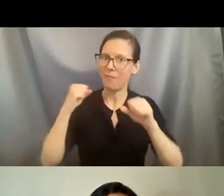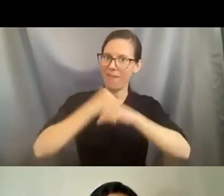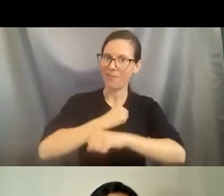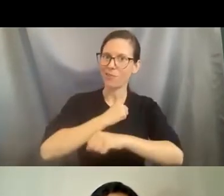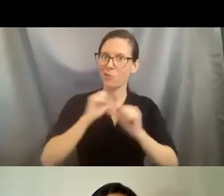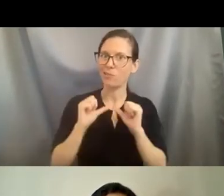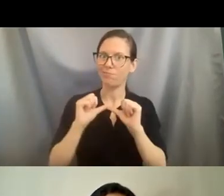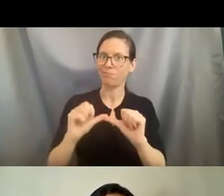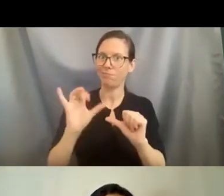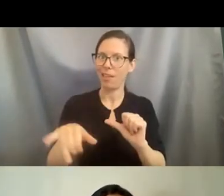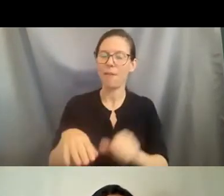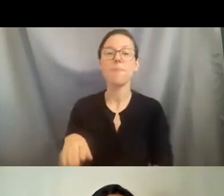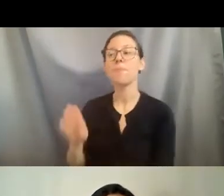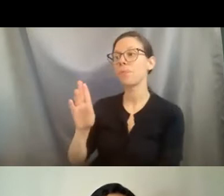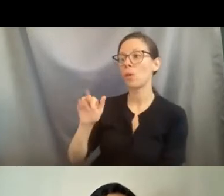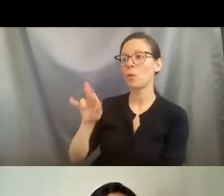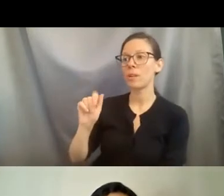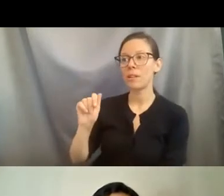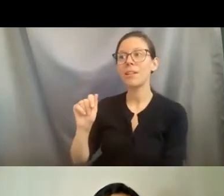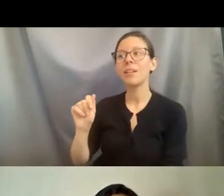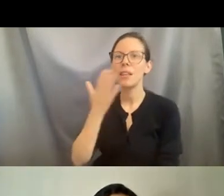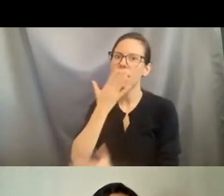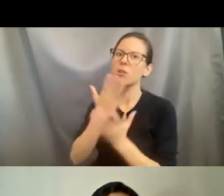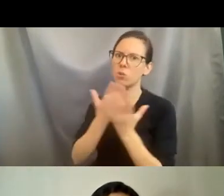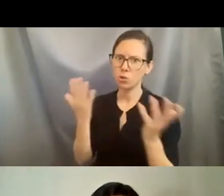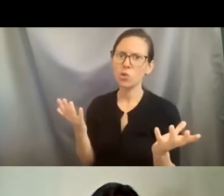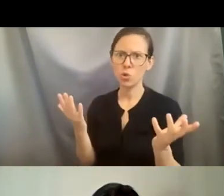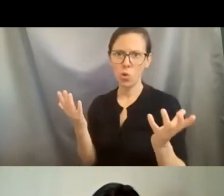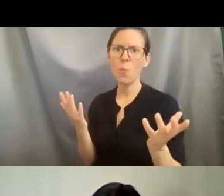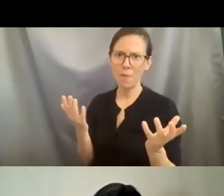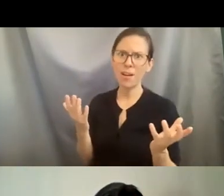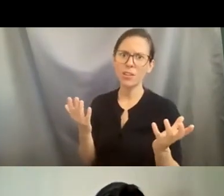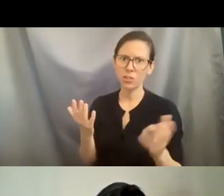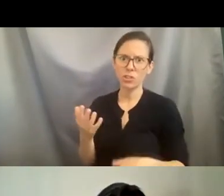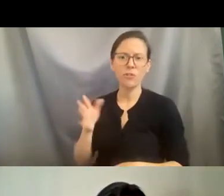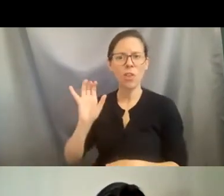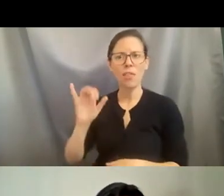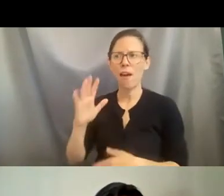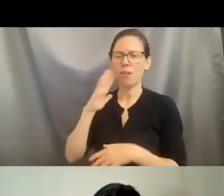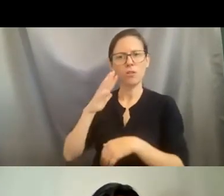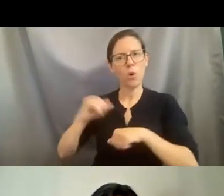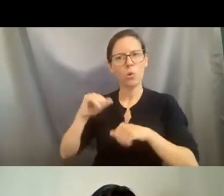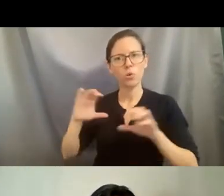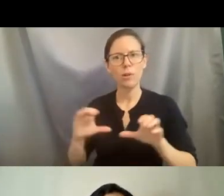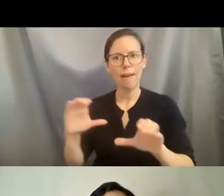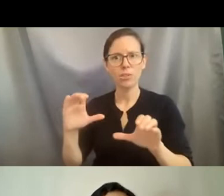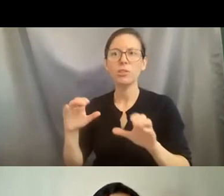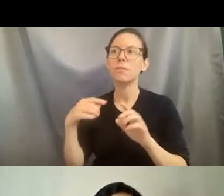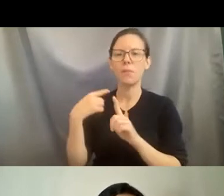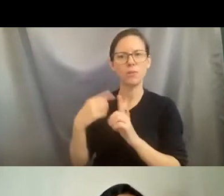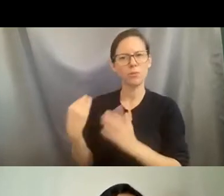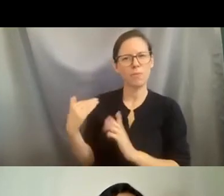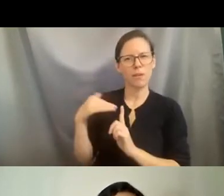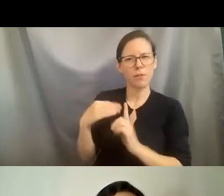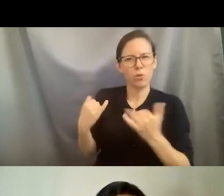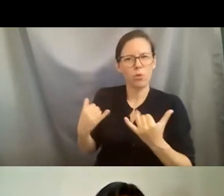Absolutely. Thank you so much for that call to action, Senator, as well as reminding us of our current legal status of abortion in Virginia. Delegate Herring, I was wondering if you would